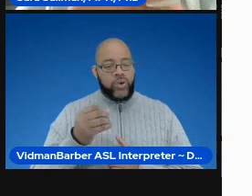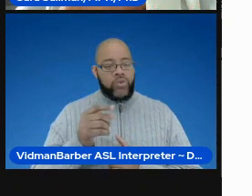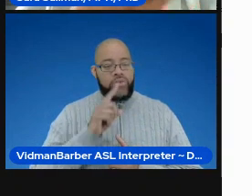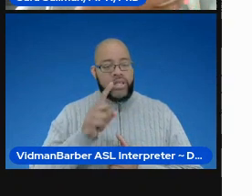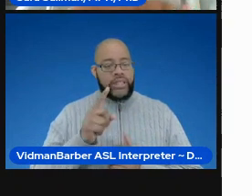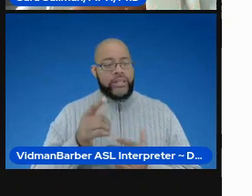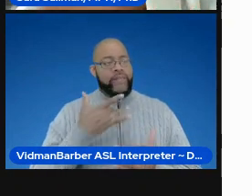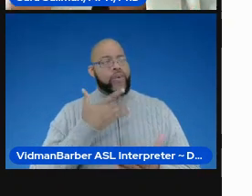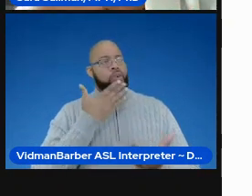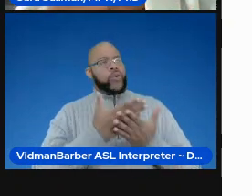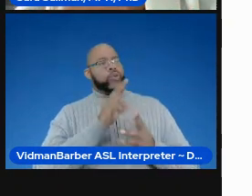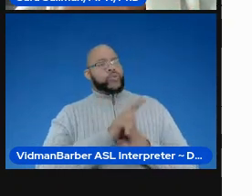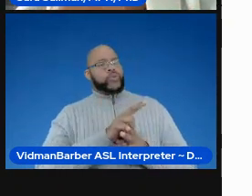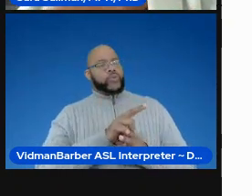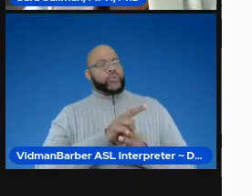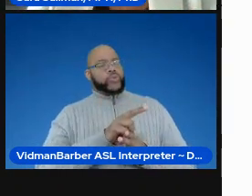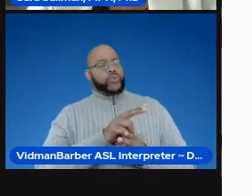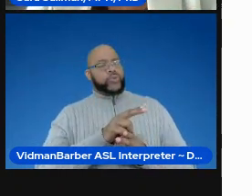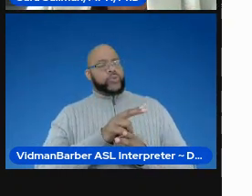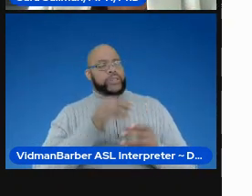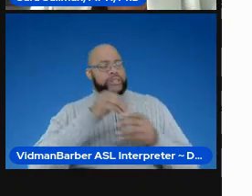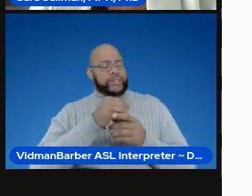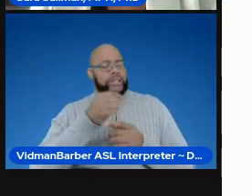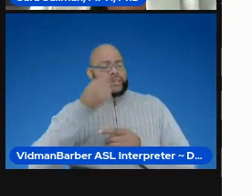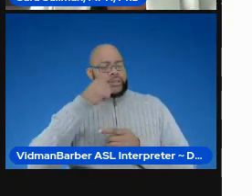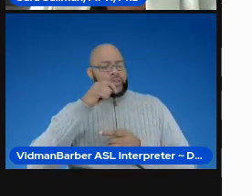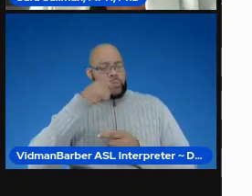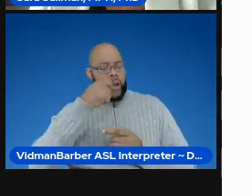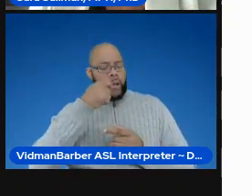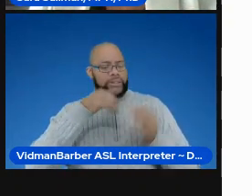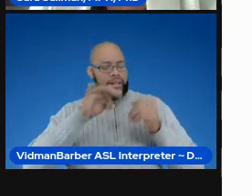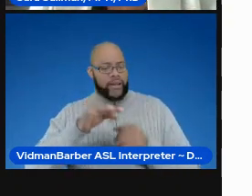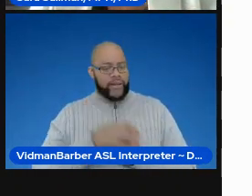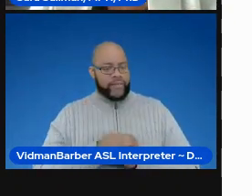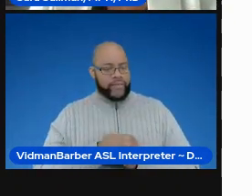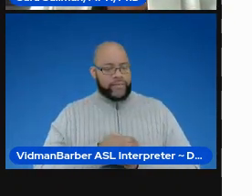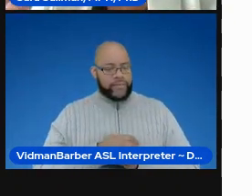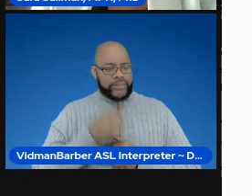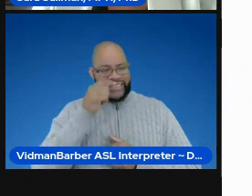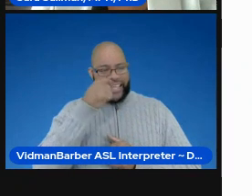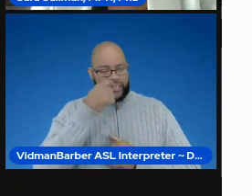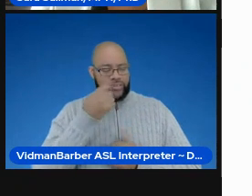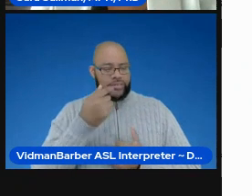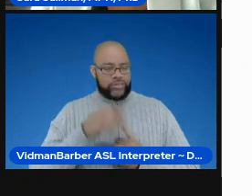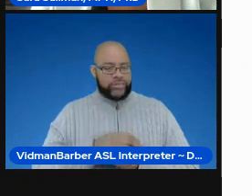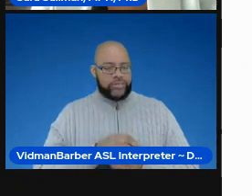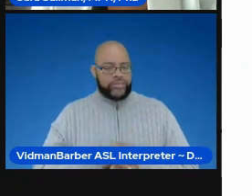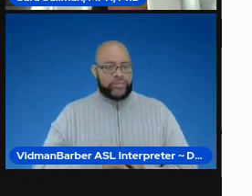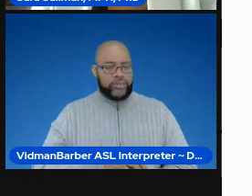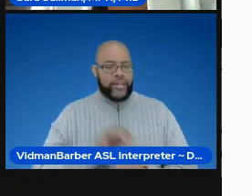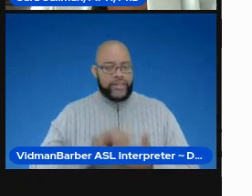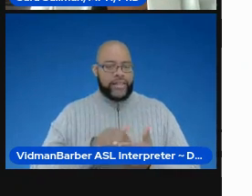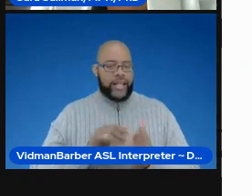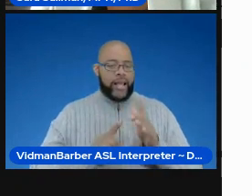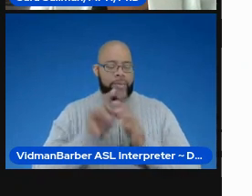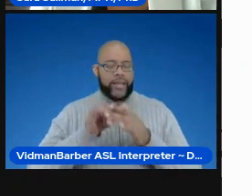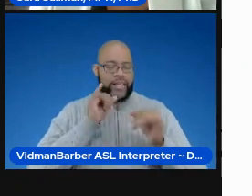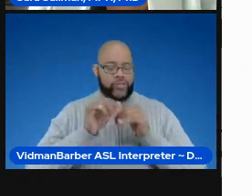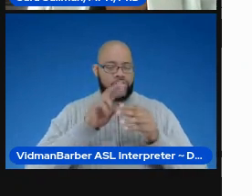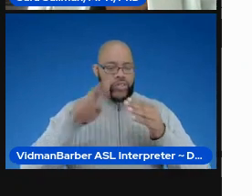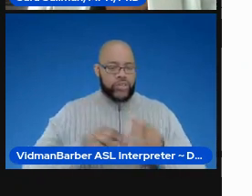refreshing to them to use anterior nares swabs instead of nasopharyngeal swabs. And that came up in the interview